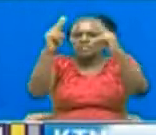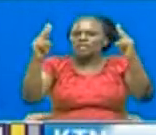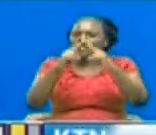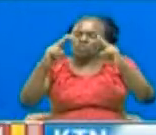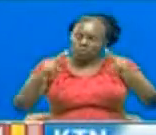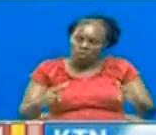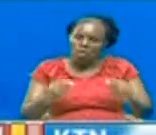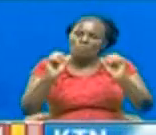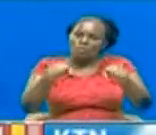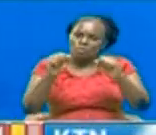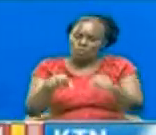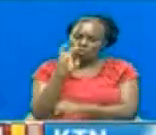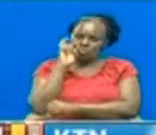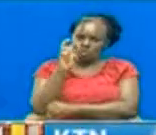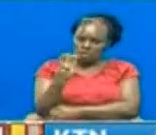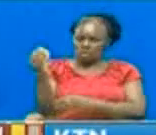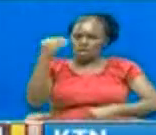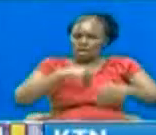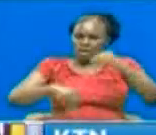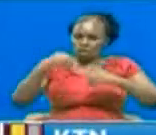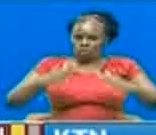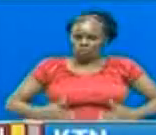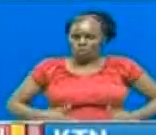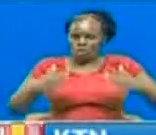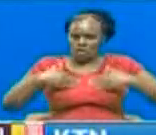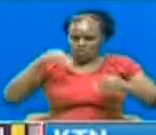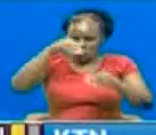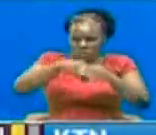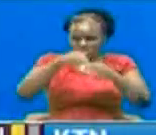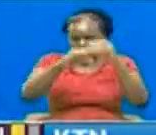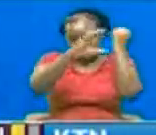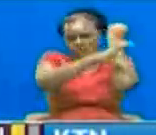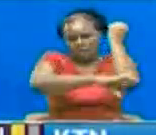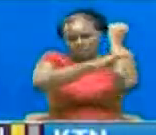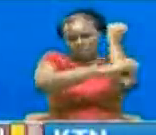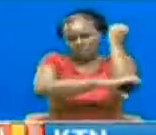body that can oversee the conduct of electoral bodies within the country.